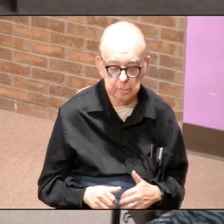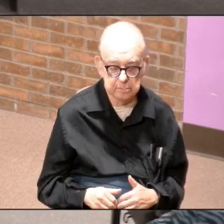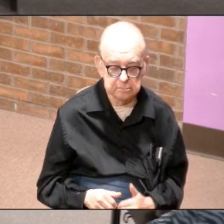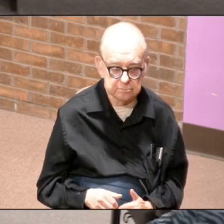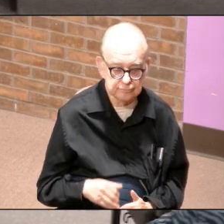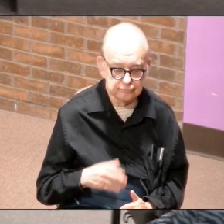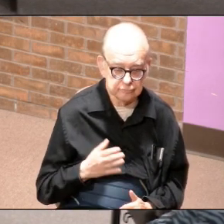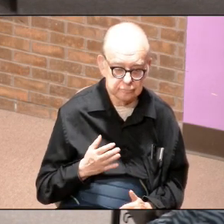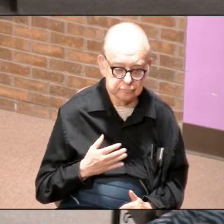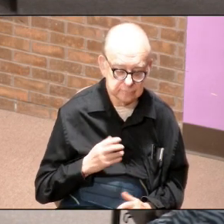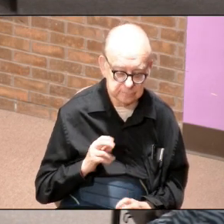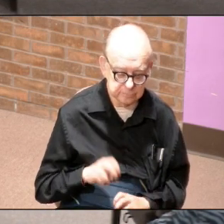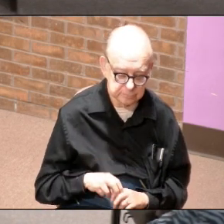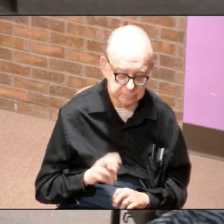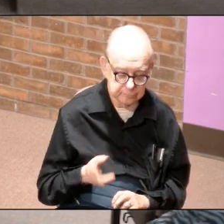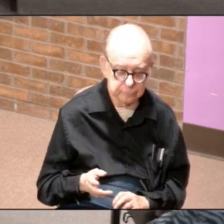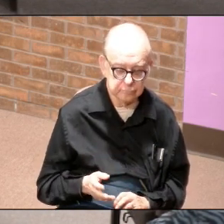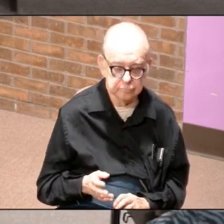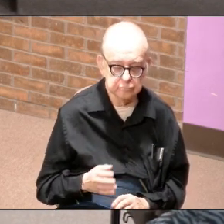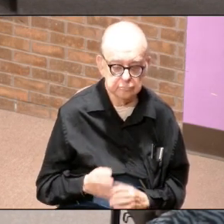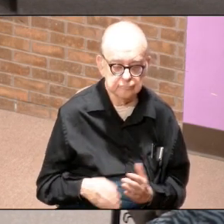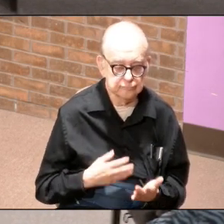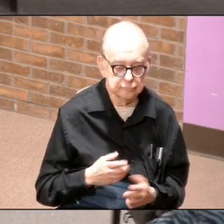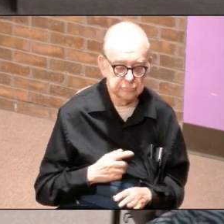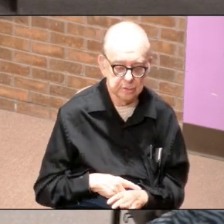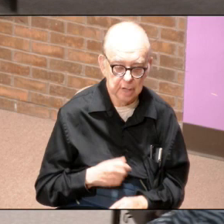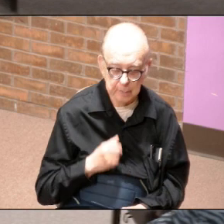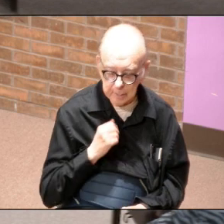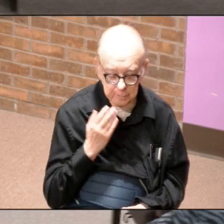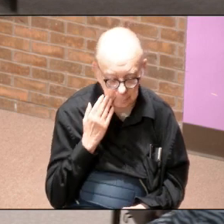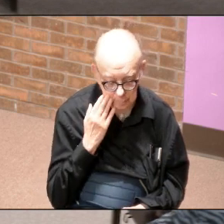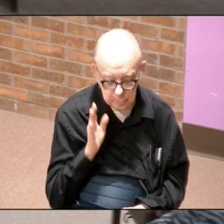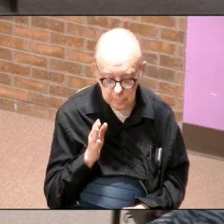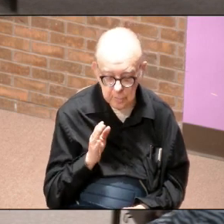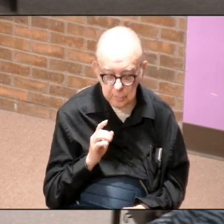I could be there for 1,000,000 years and still not even know that I was there.